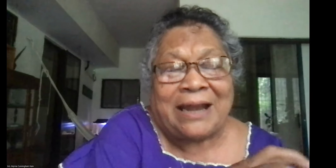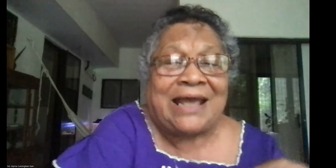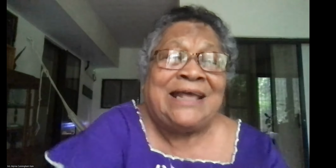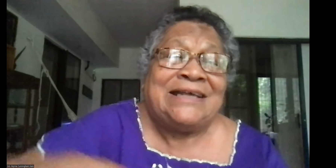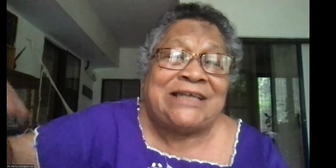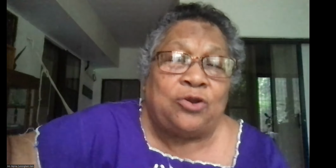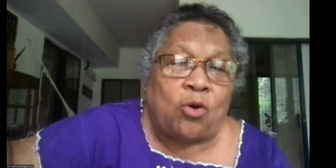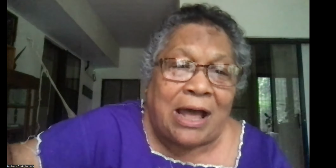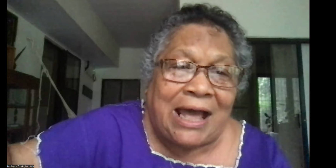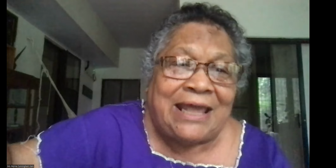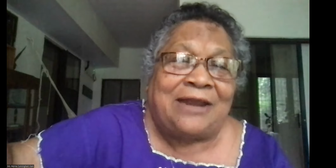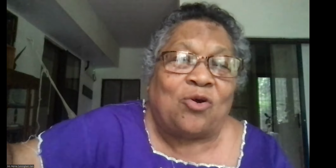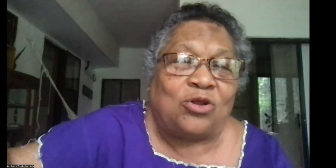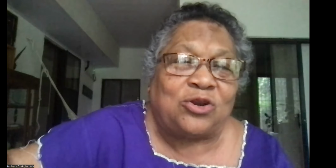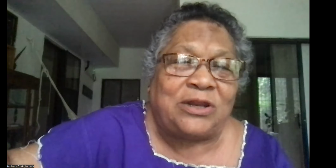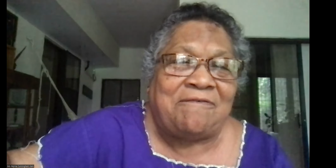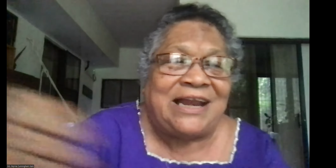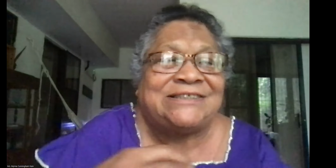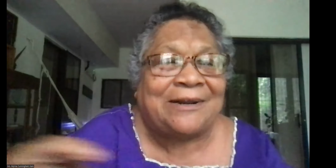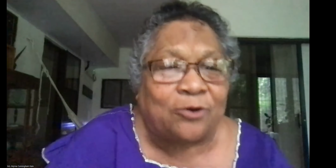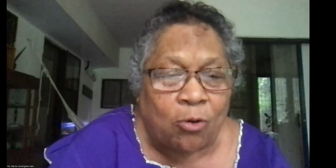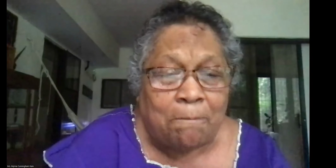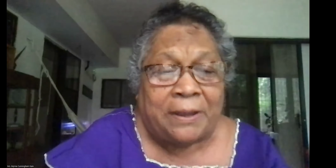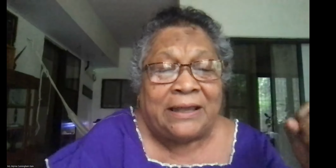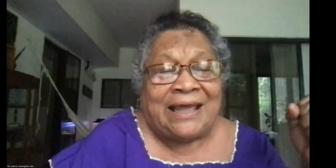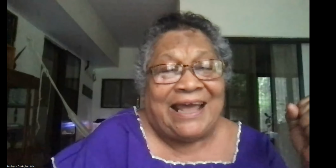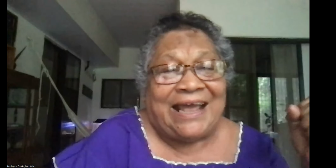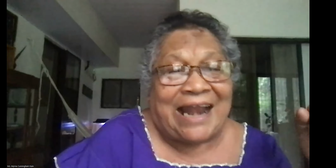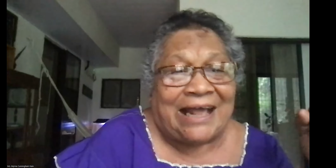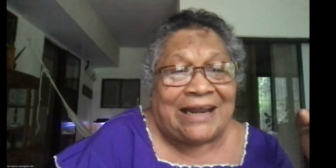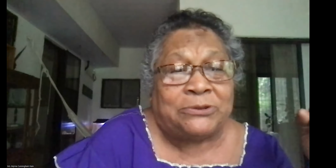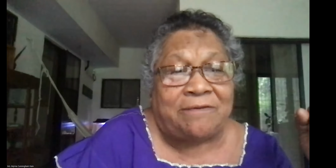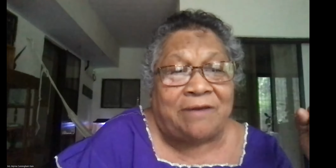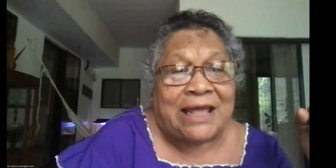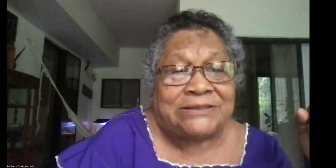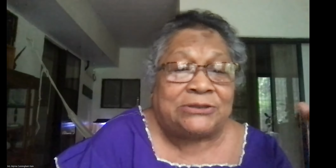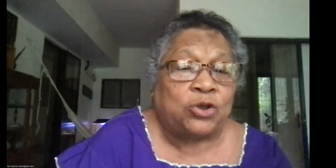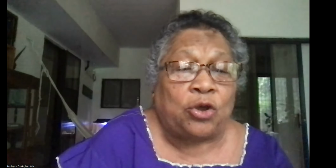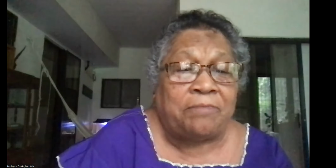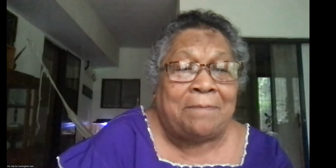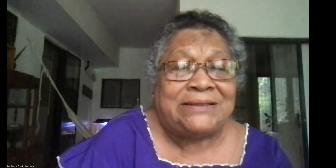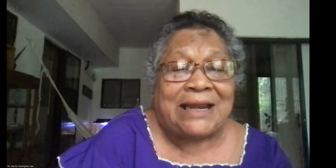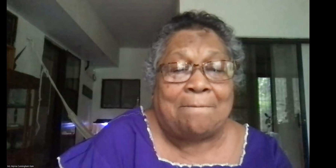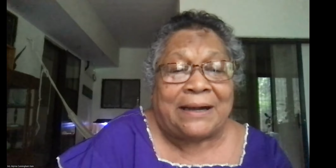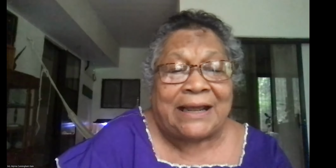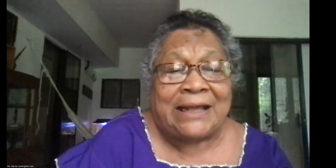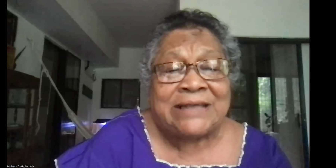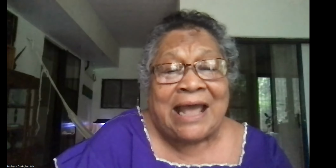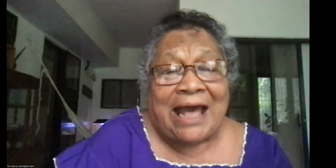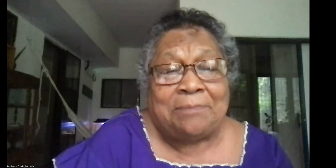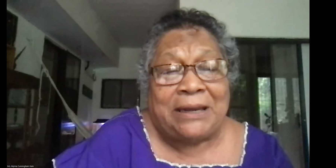although there is cultural permanence at the primary level, if there is no such thing at the other levels, it will be broken, the possibility of